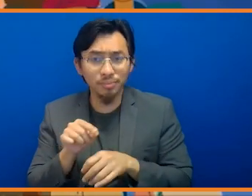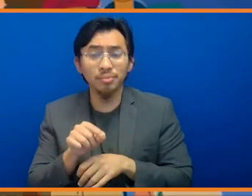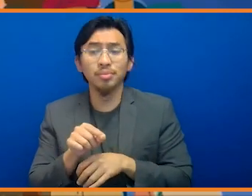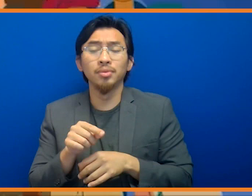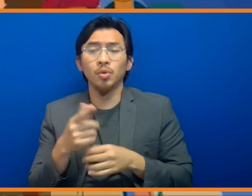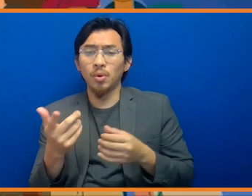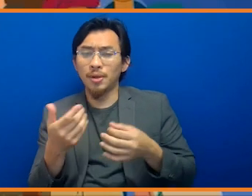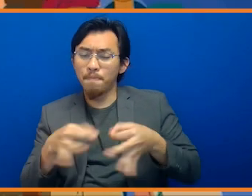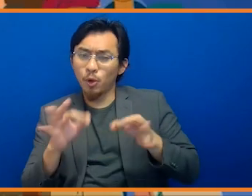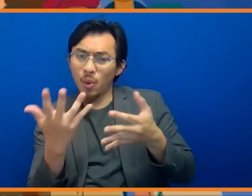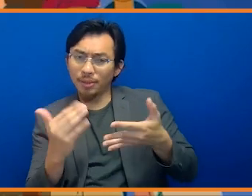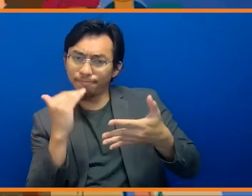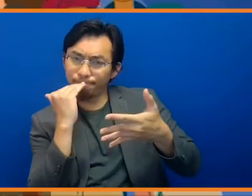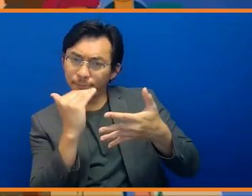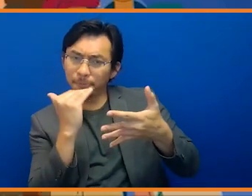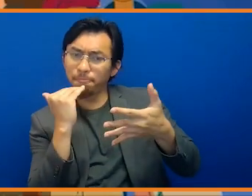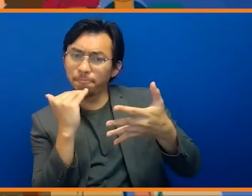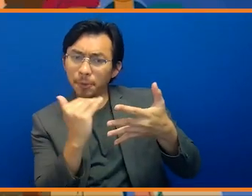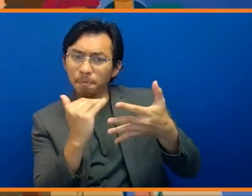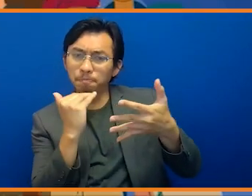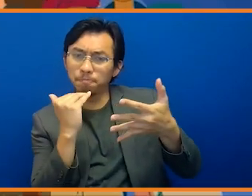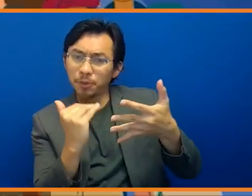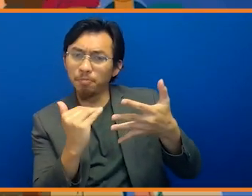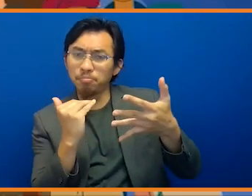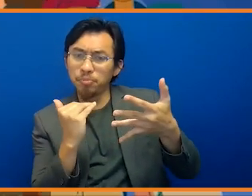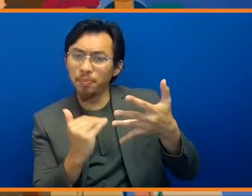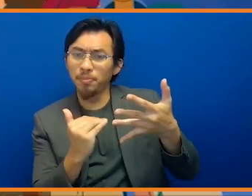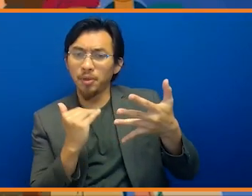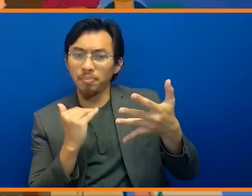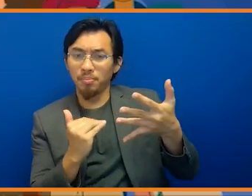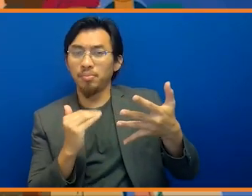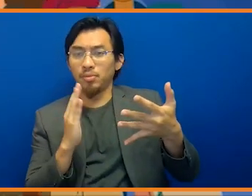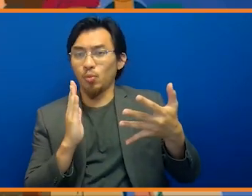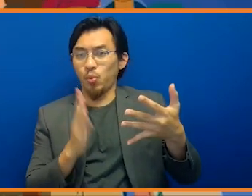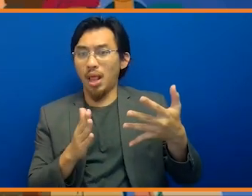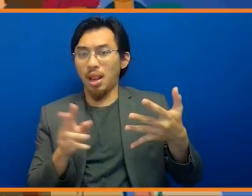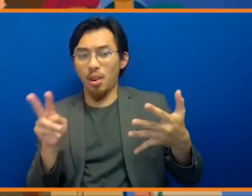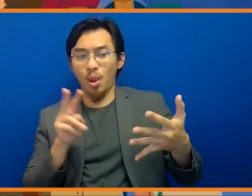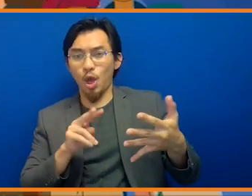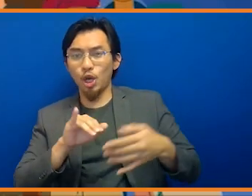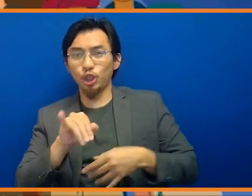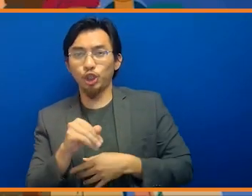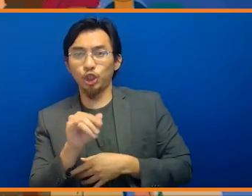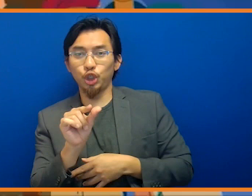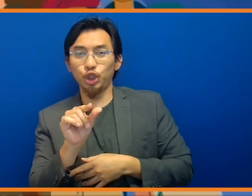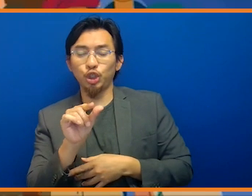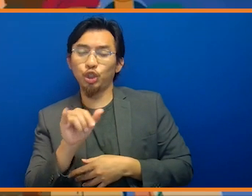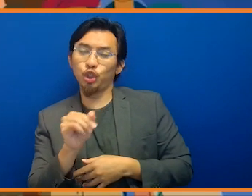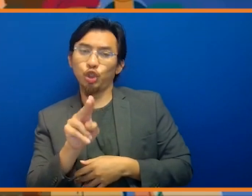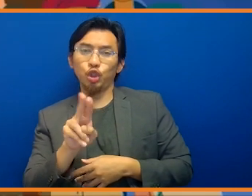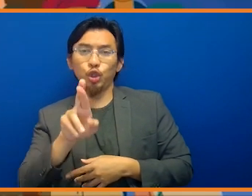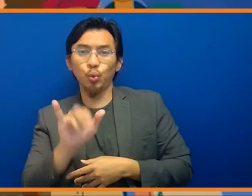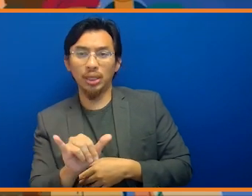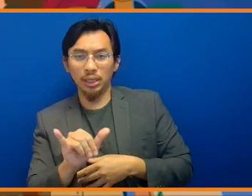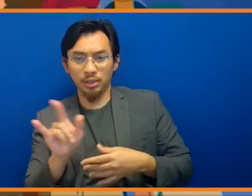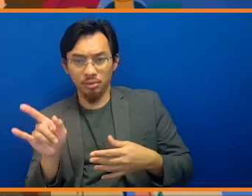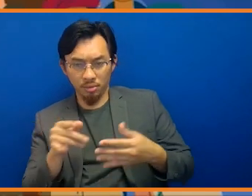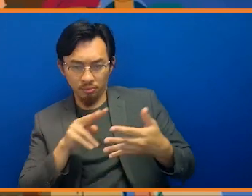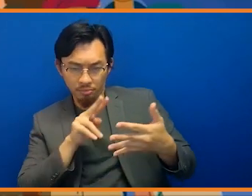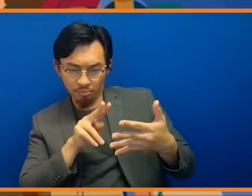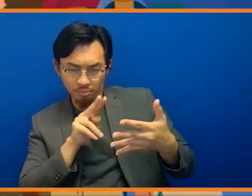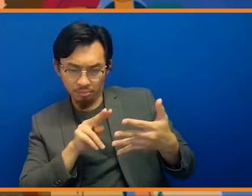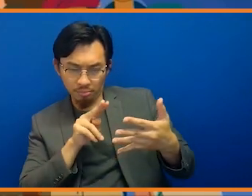are the kind of the importance criteria that will be looked by the jury to determine that your concept notes